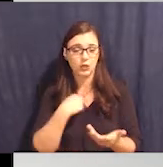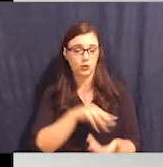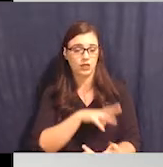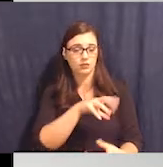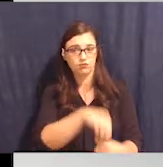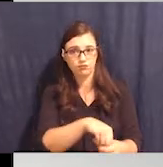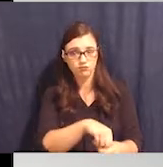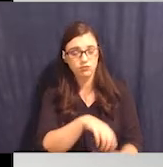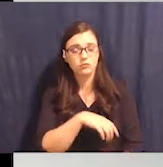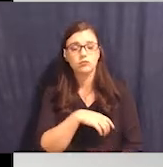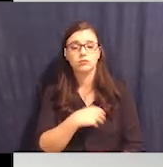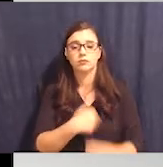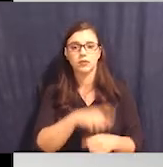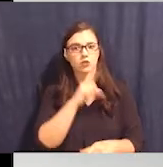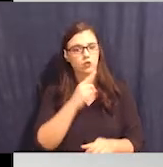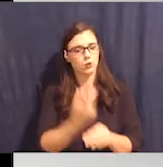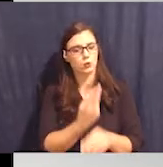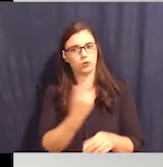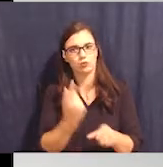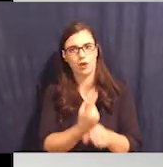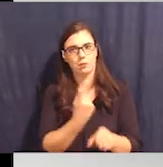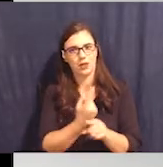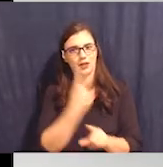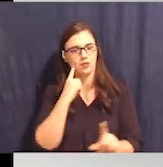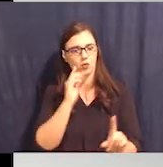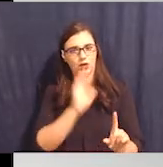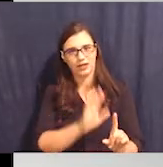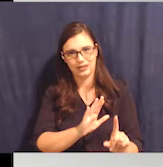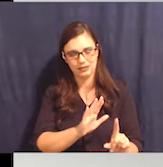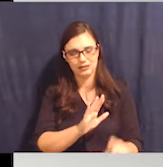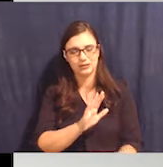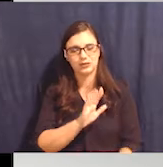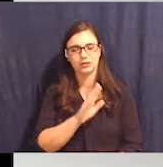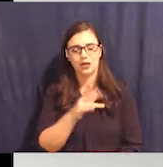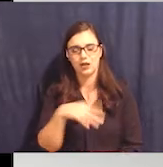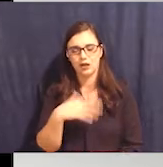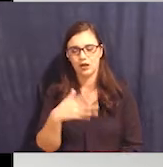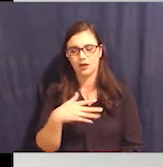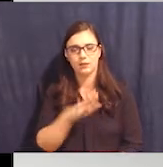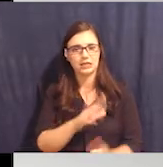placed inside of it, and to make sure that it was used properly for his